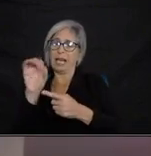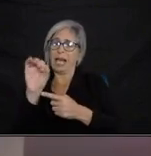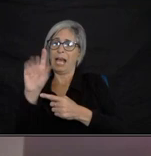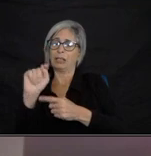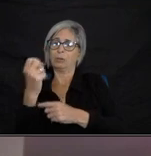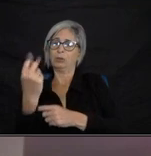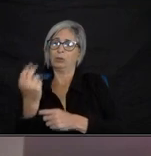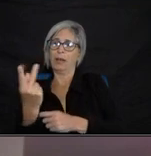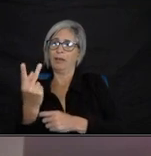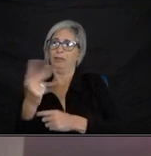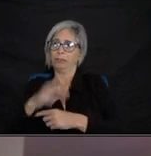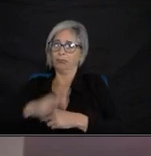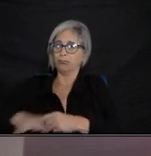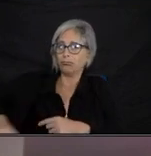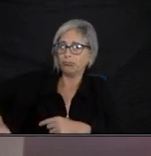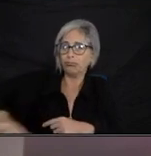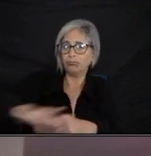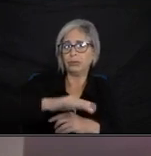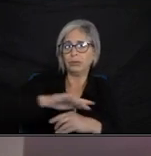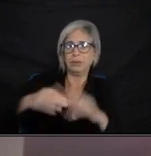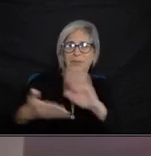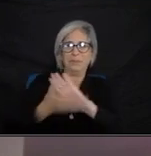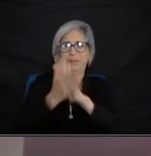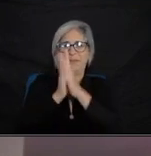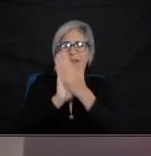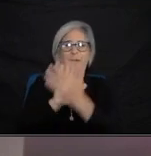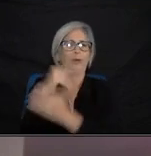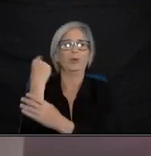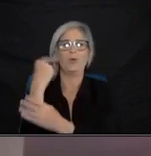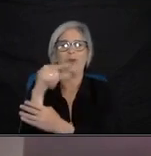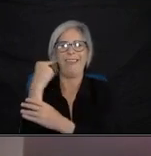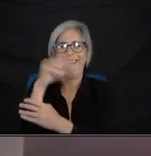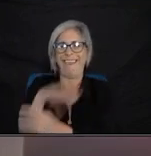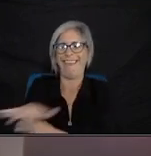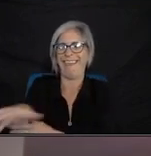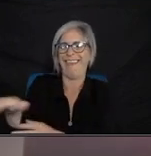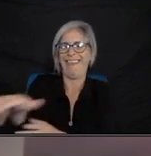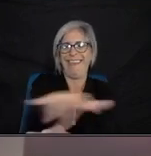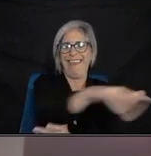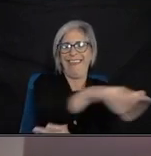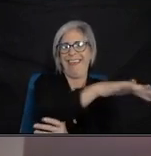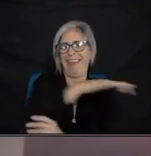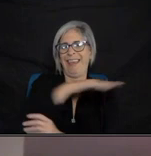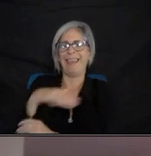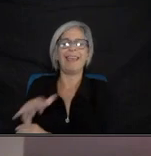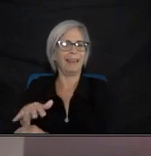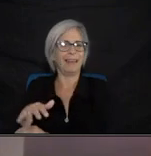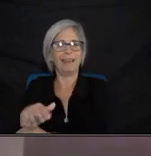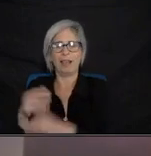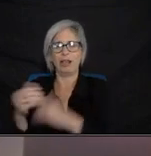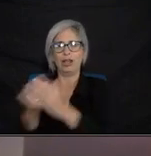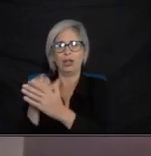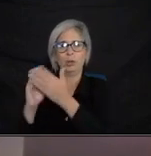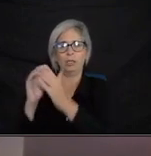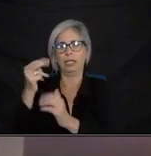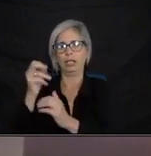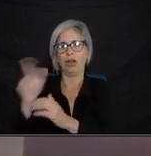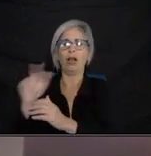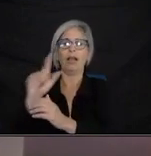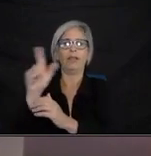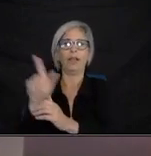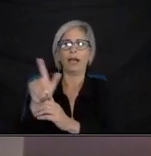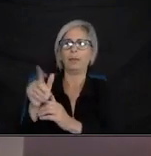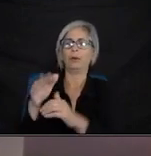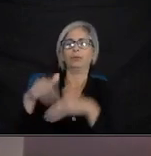sod all this area to green it up, make it fit in with the face of the new City Hall Library. And we're also in